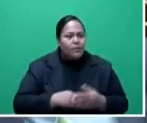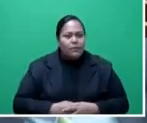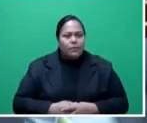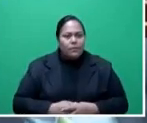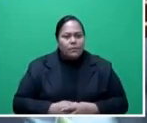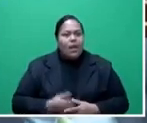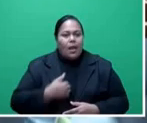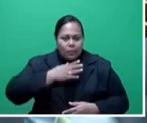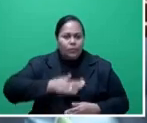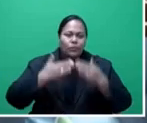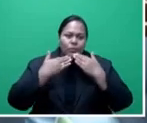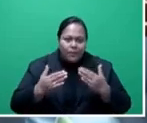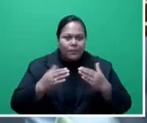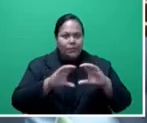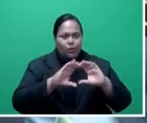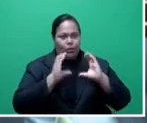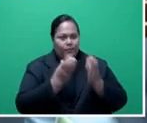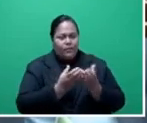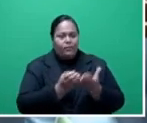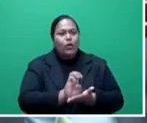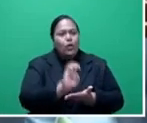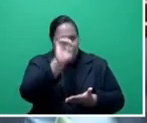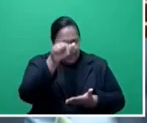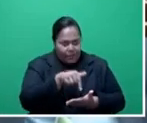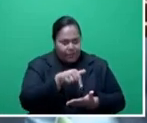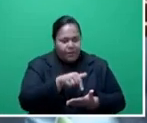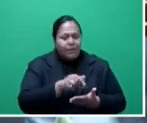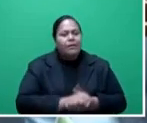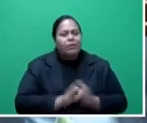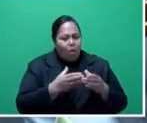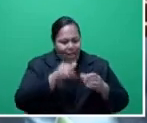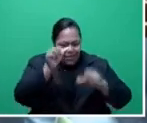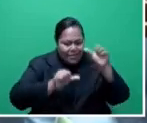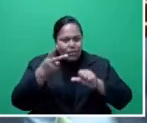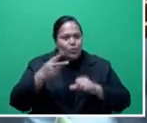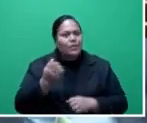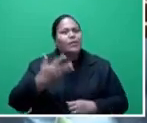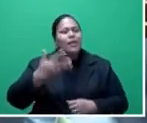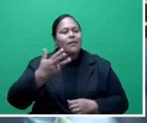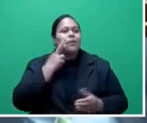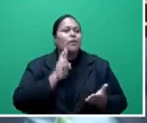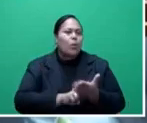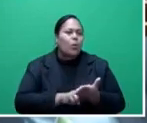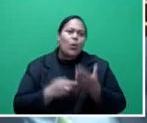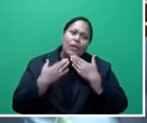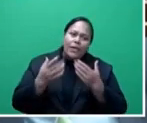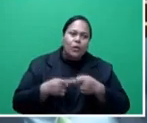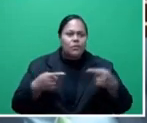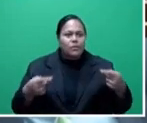thank the Committee on Economic Affairs for its assessment on the 2019 report. I want to thank the opposition members who actually supported